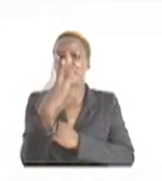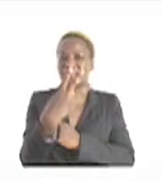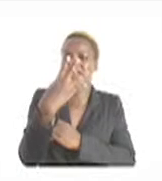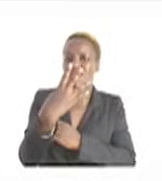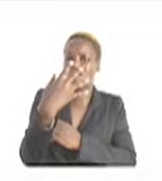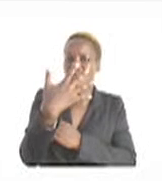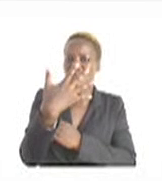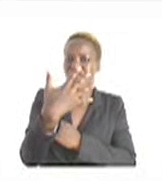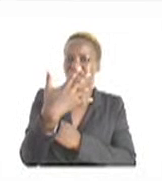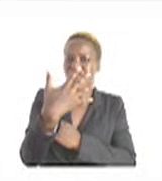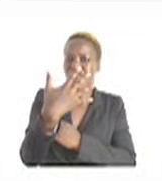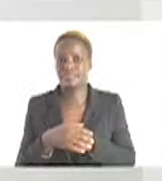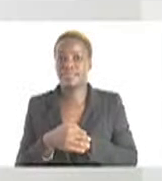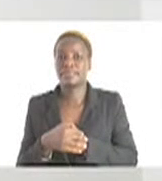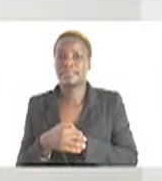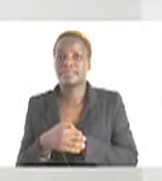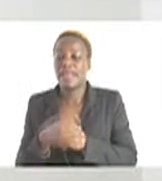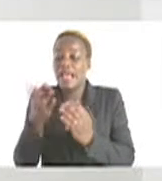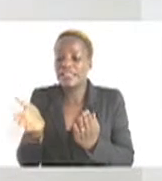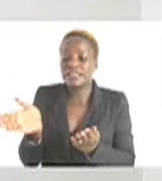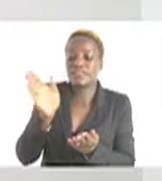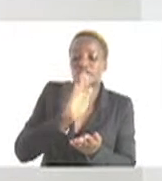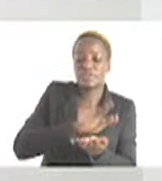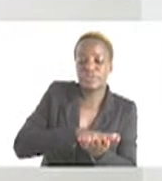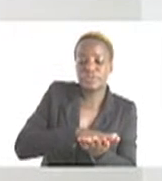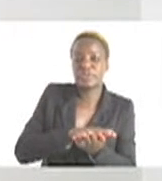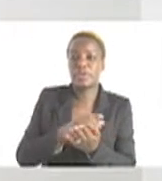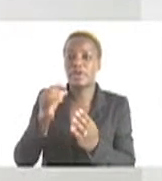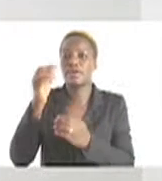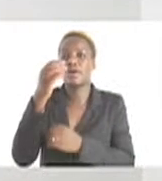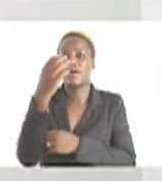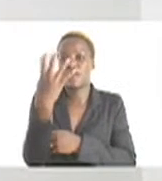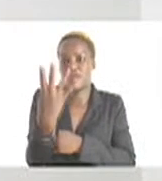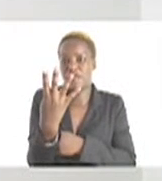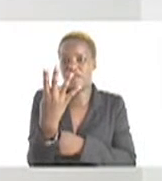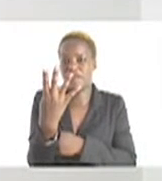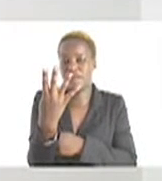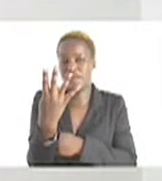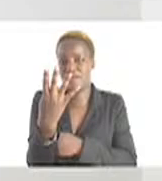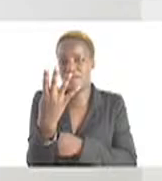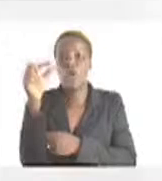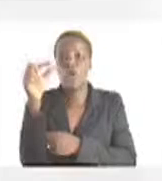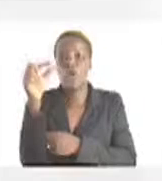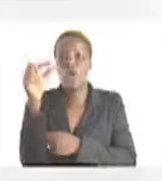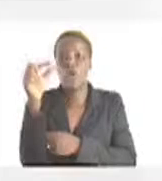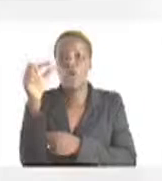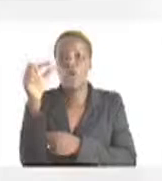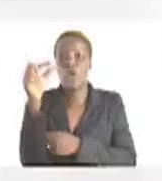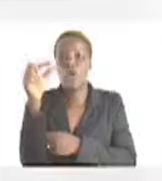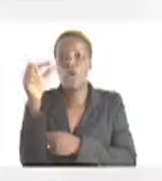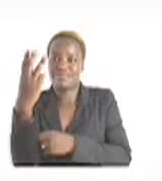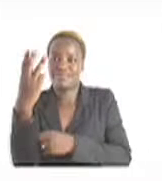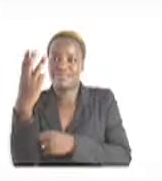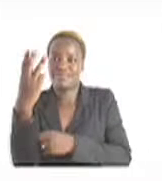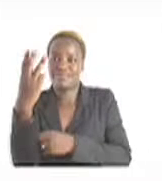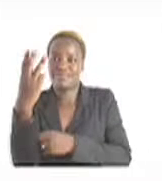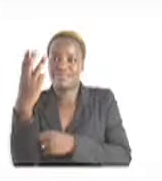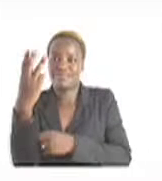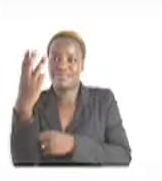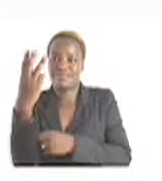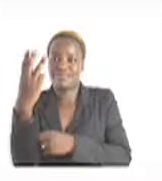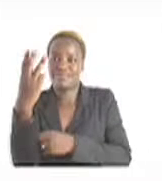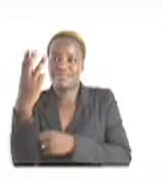and 7, I would like for you page 4 for the grade 3 level. Now there we